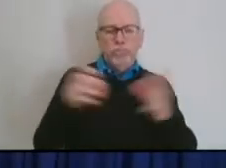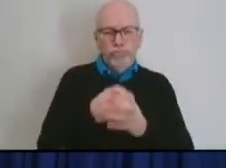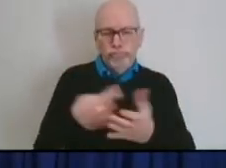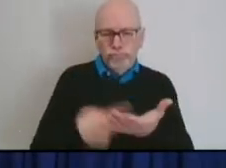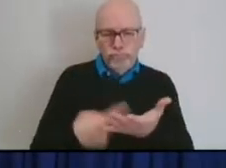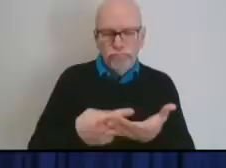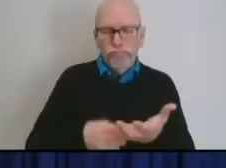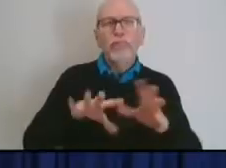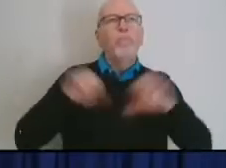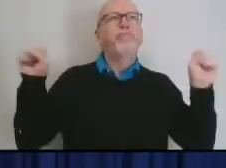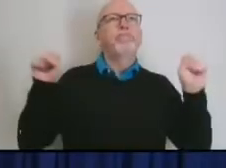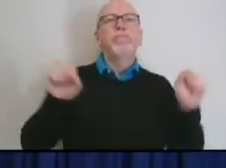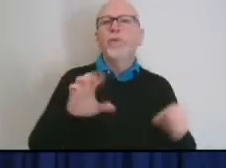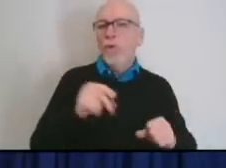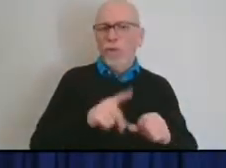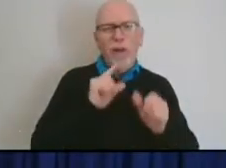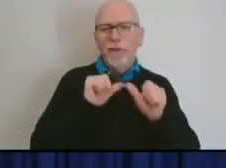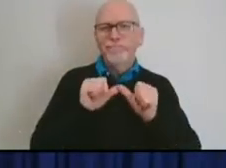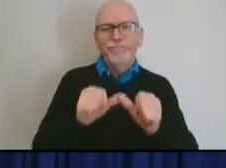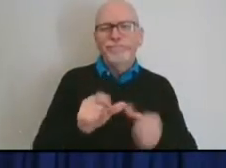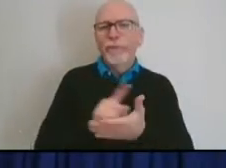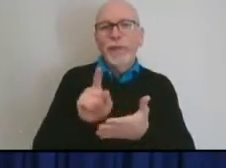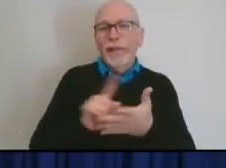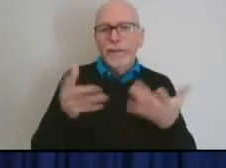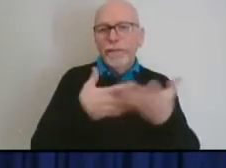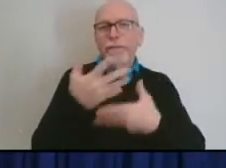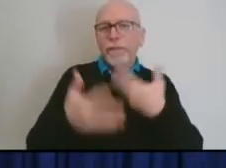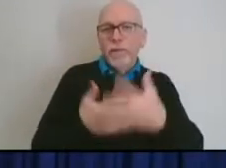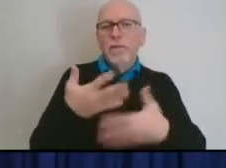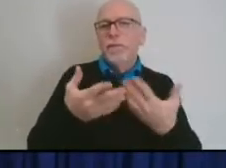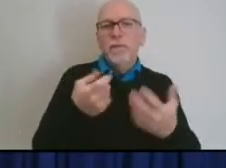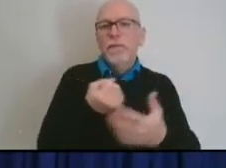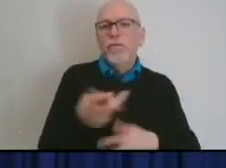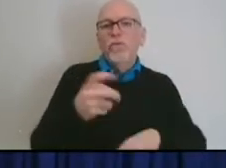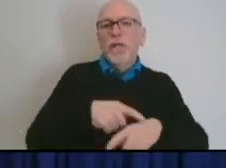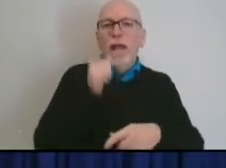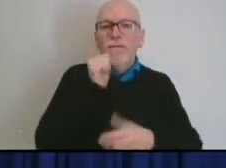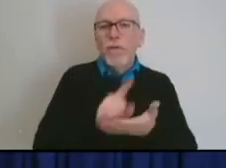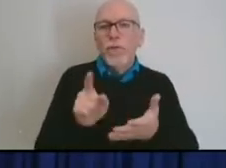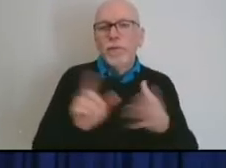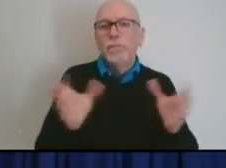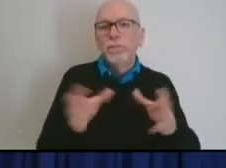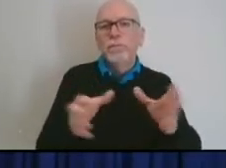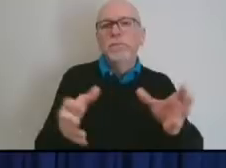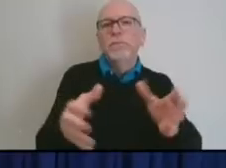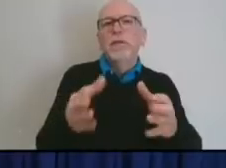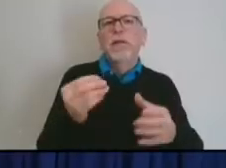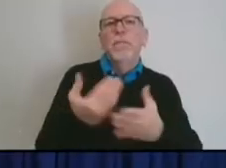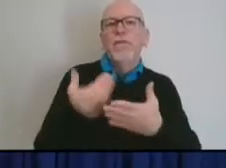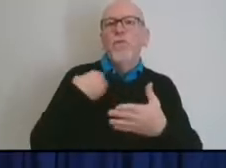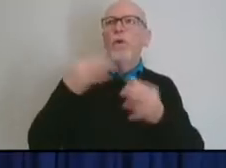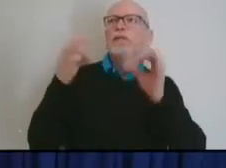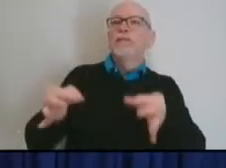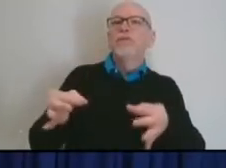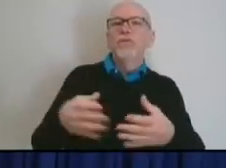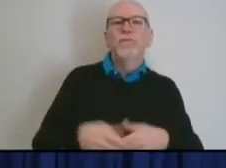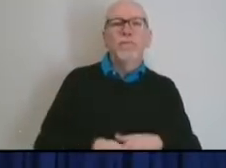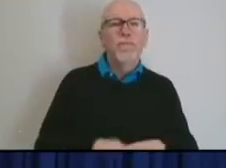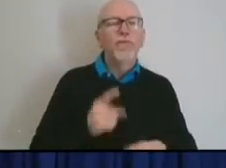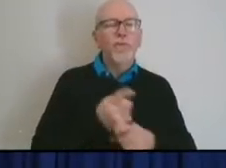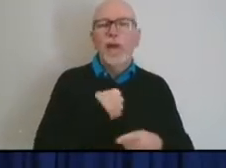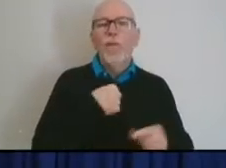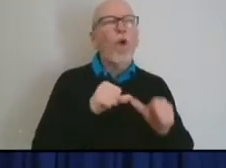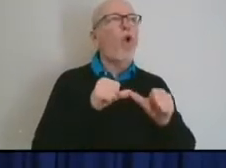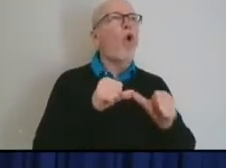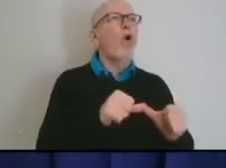and go away. It is weekly, multiple times you're talking, and then before you make these formal Ongoing decisions. conversation. But